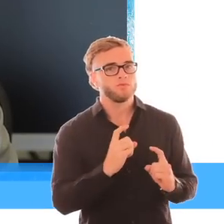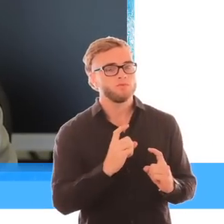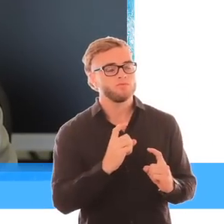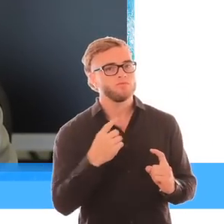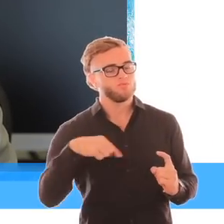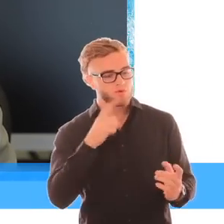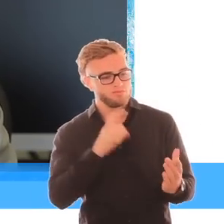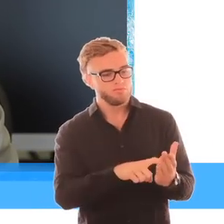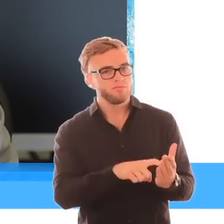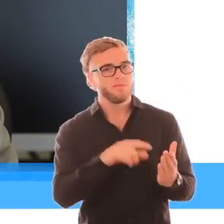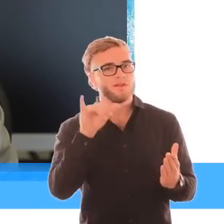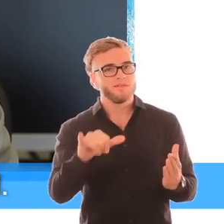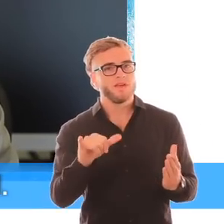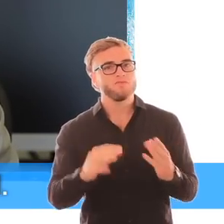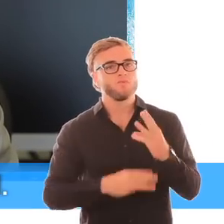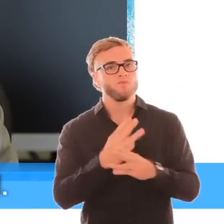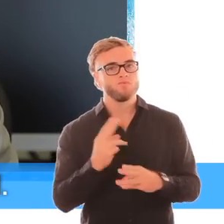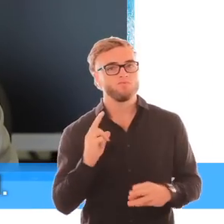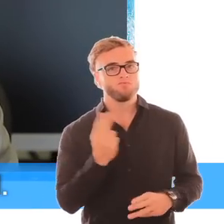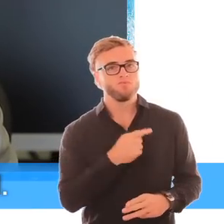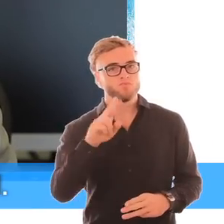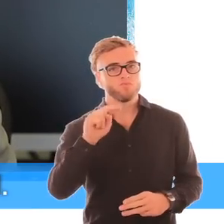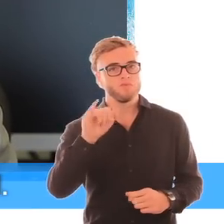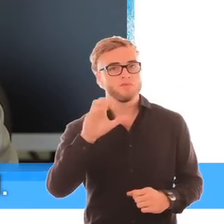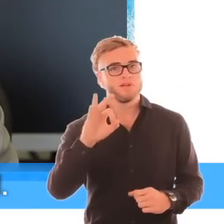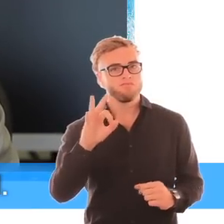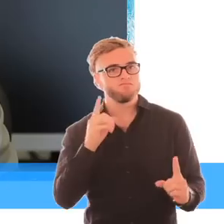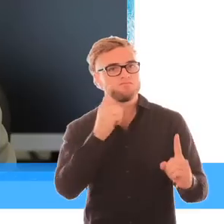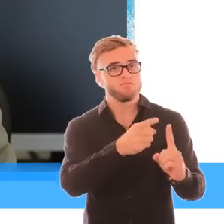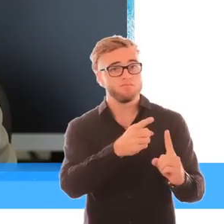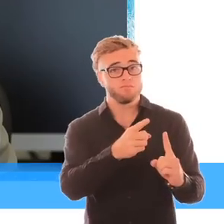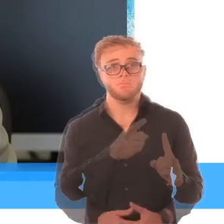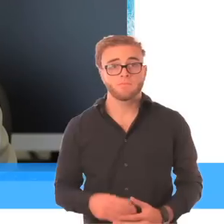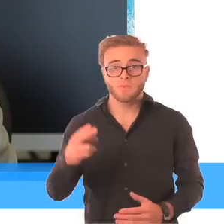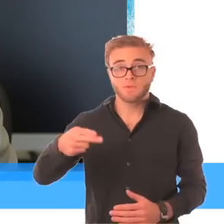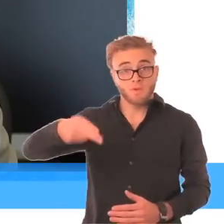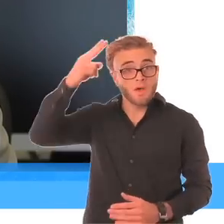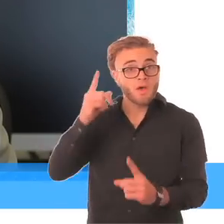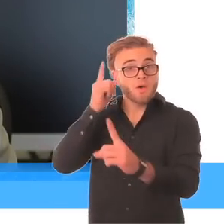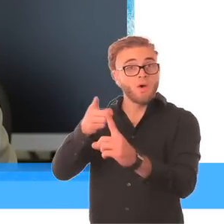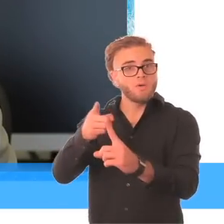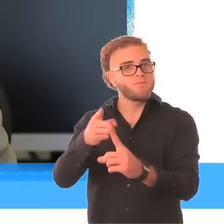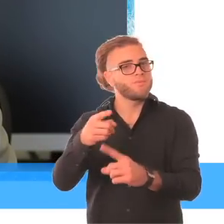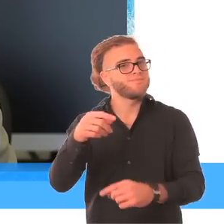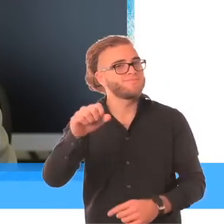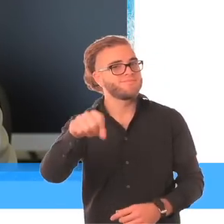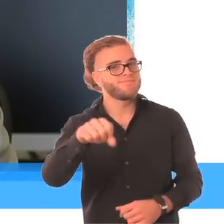their talents are celebrated, where their contributions are recognized. That is the world towards which UNICEF is